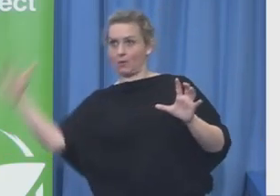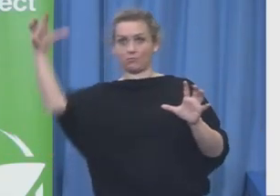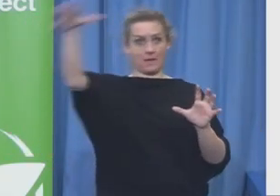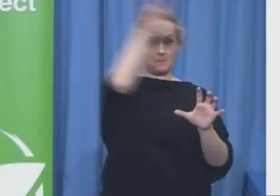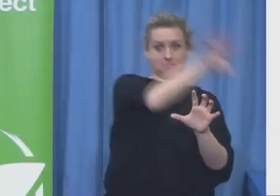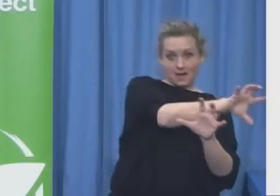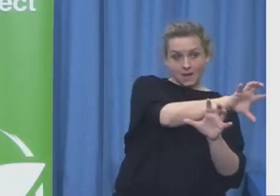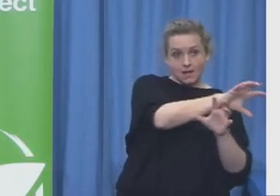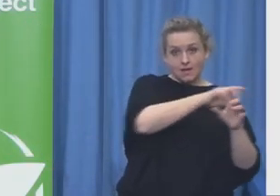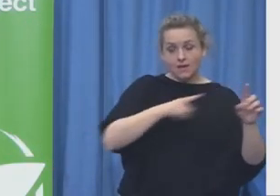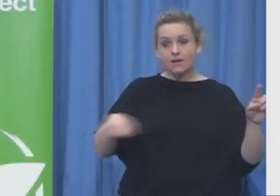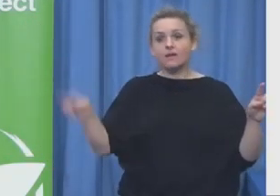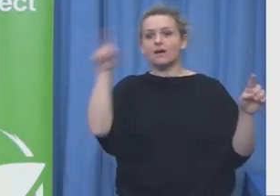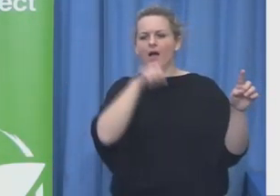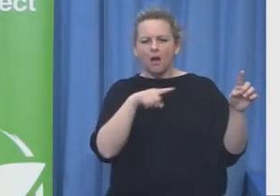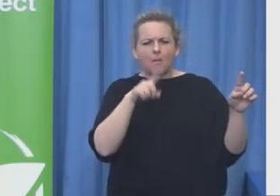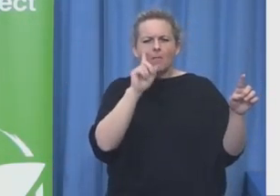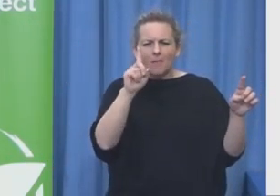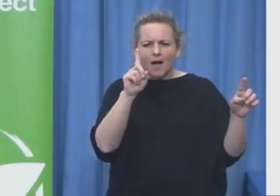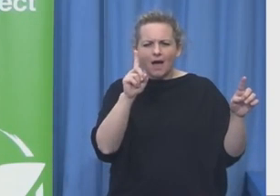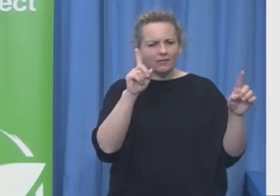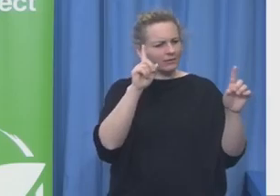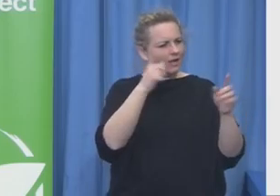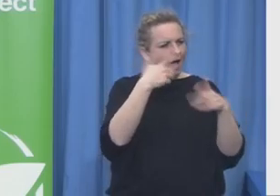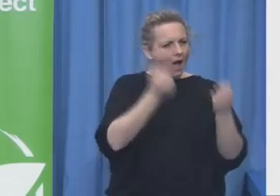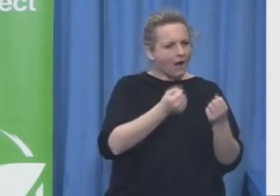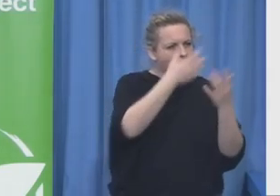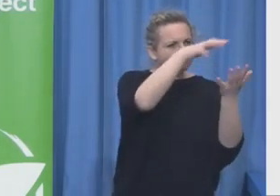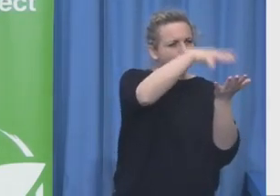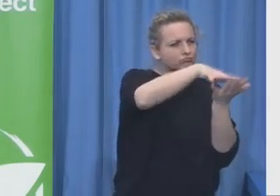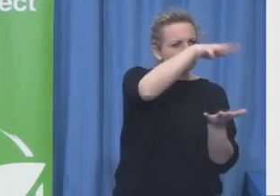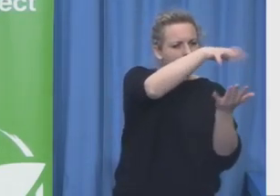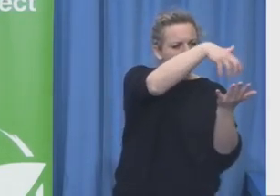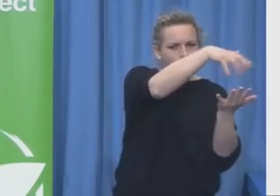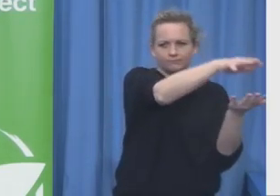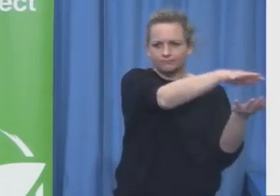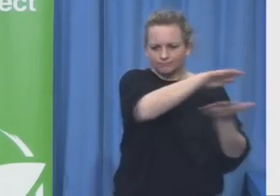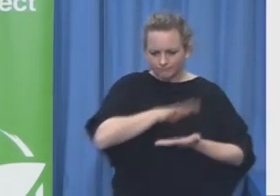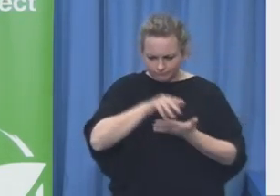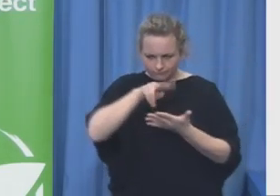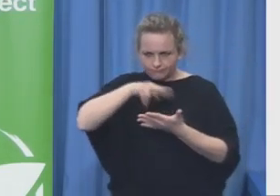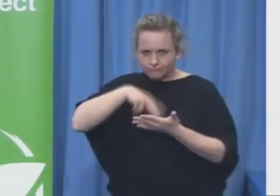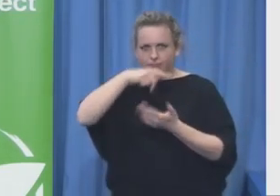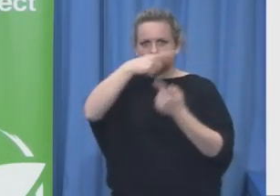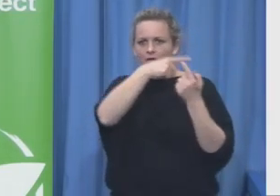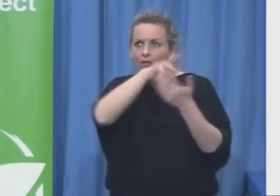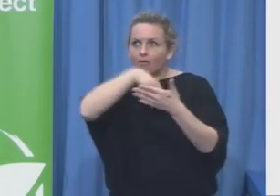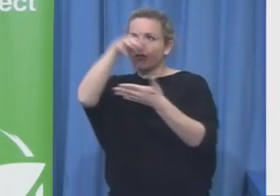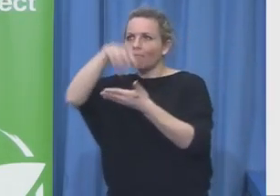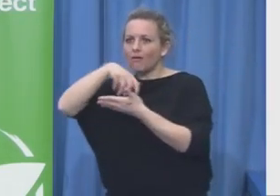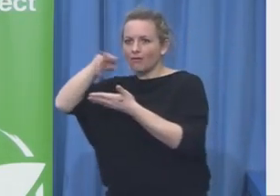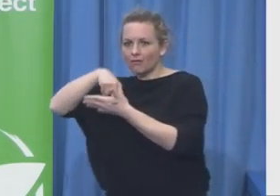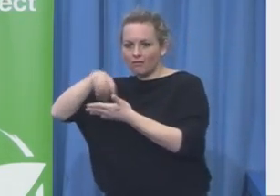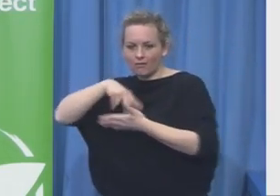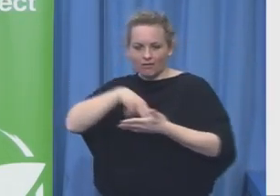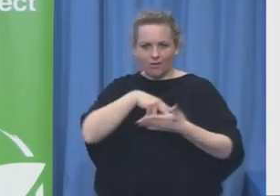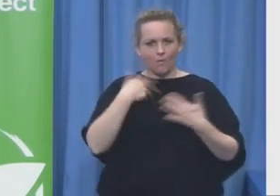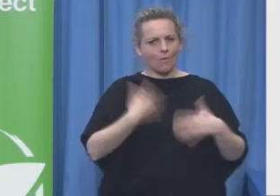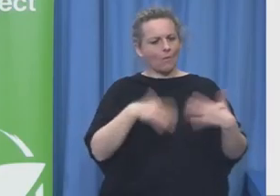achieved excellent results. And when I look at the projects, I can identify